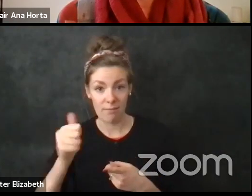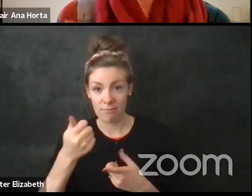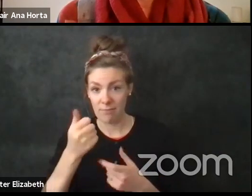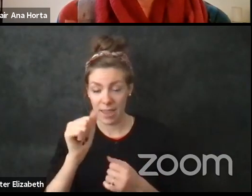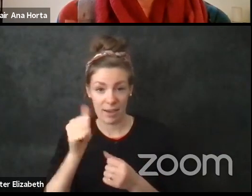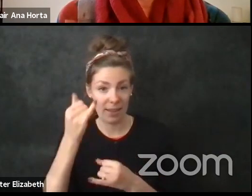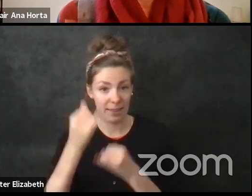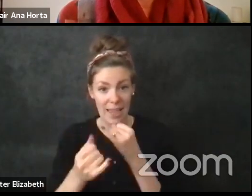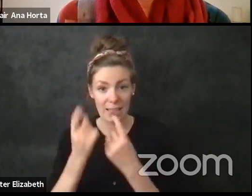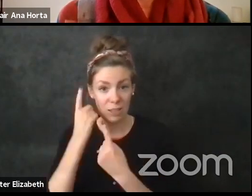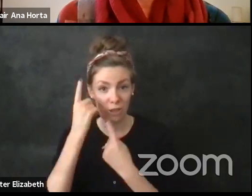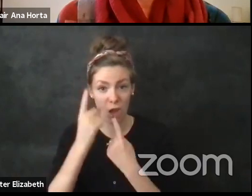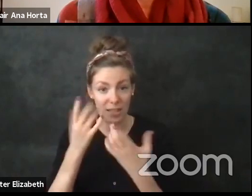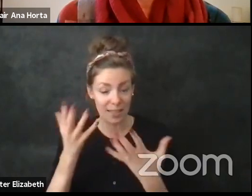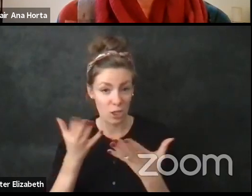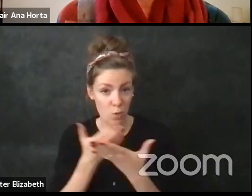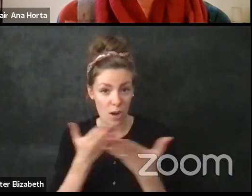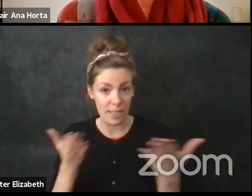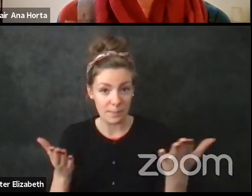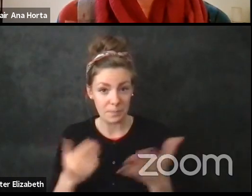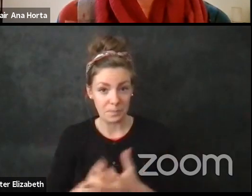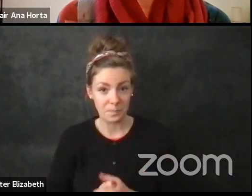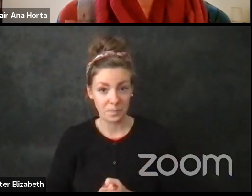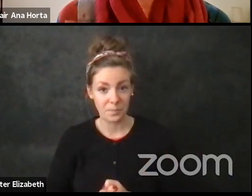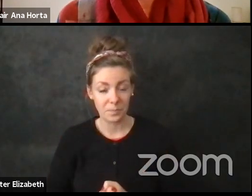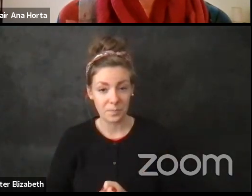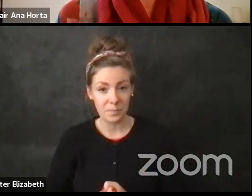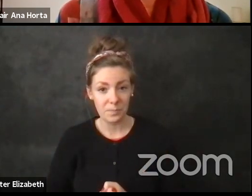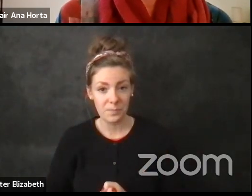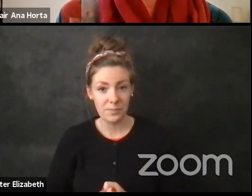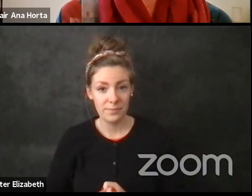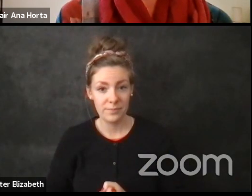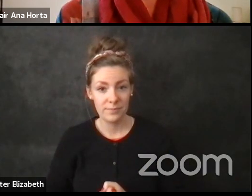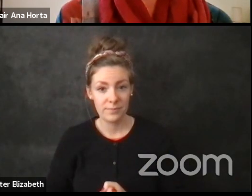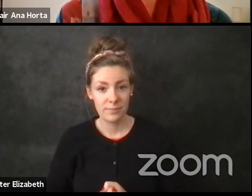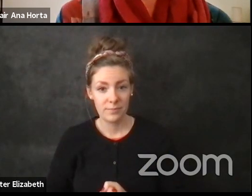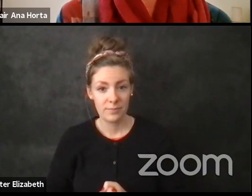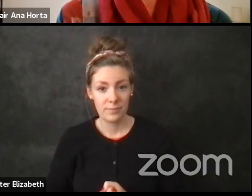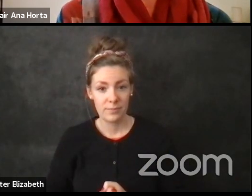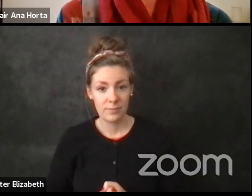to share with members of the public about this process going forward.